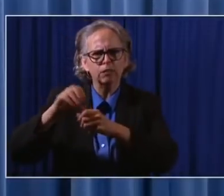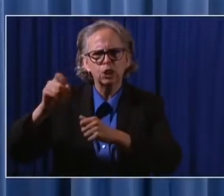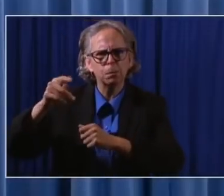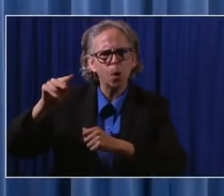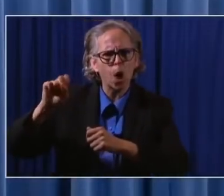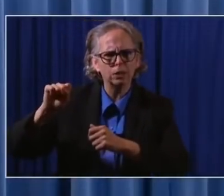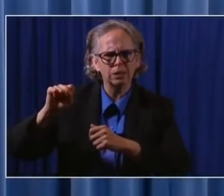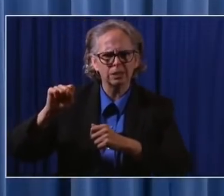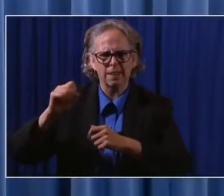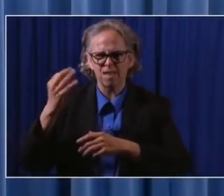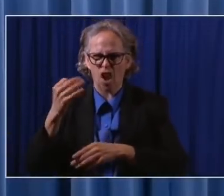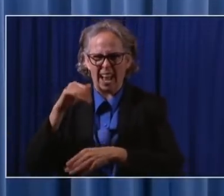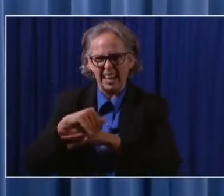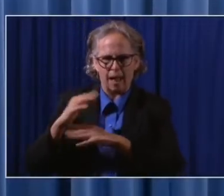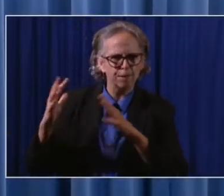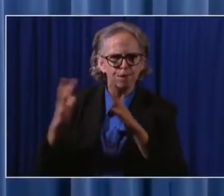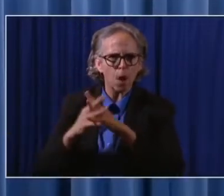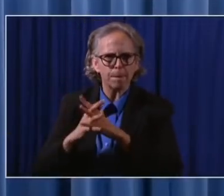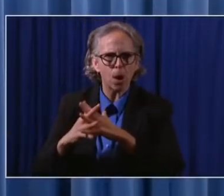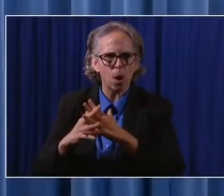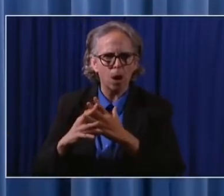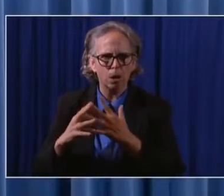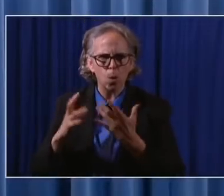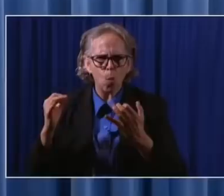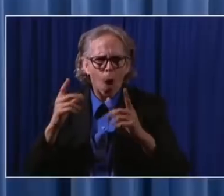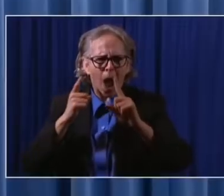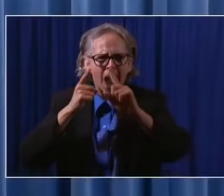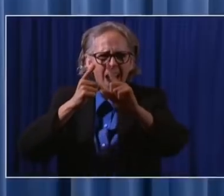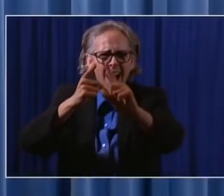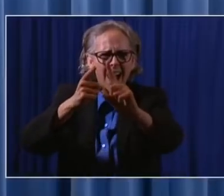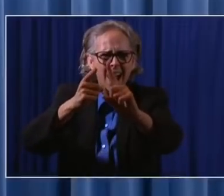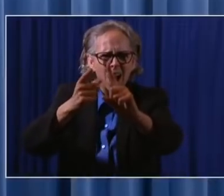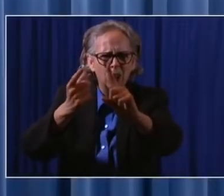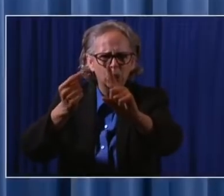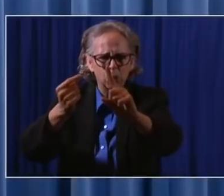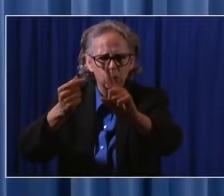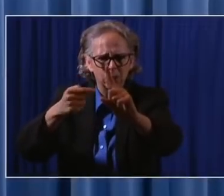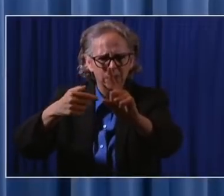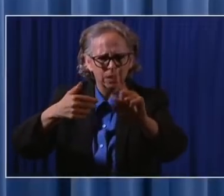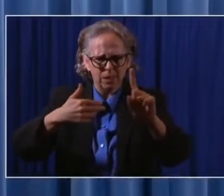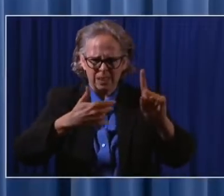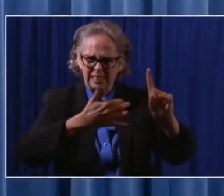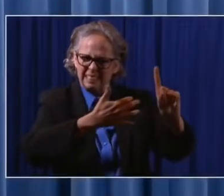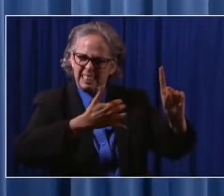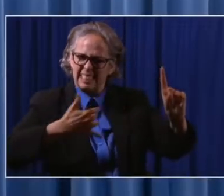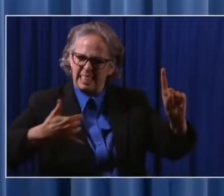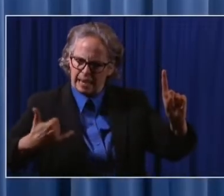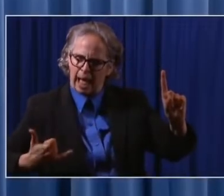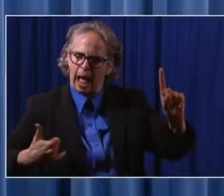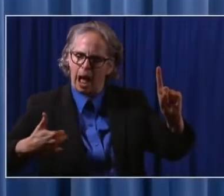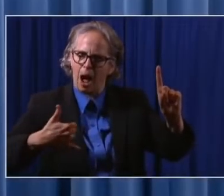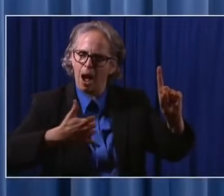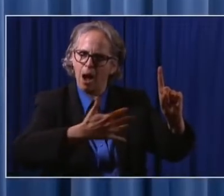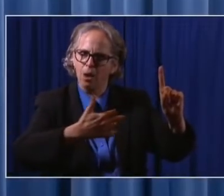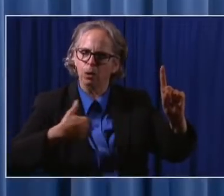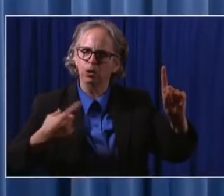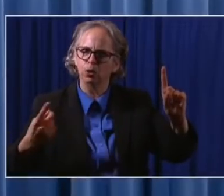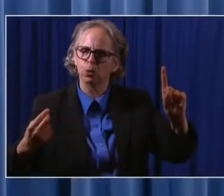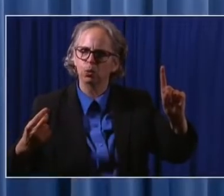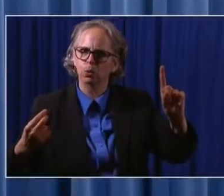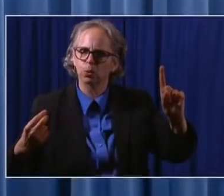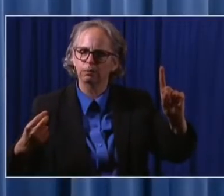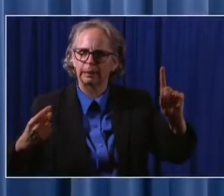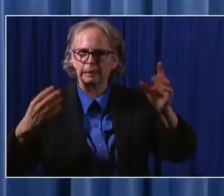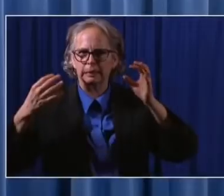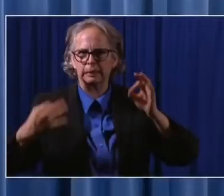to see and do. And what we do in the next 30 days or so is frankly going to determine how all that